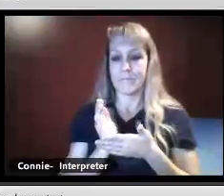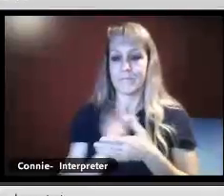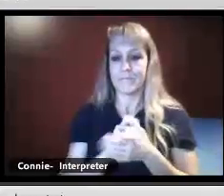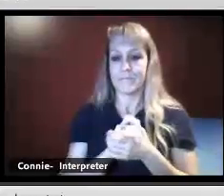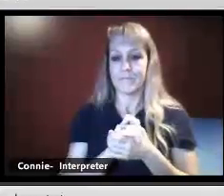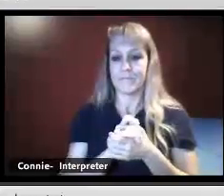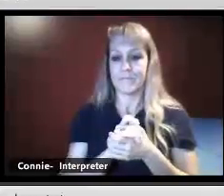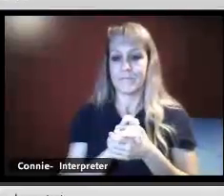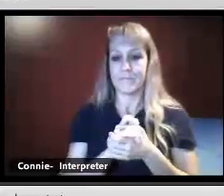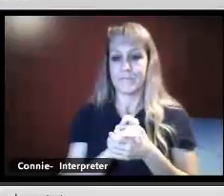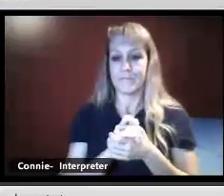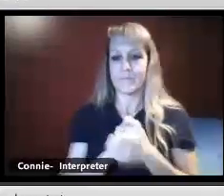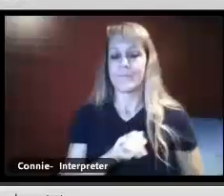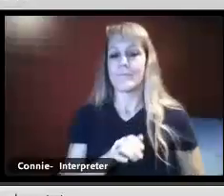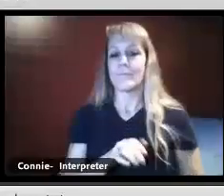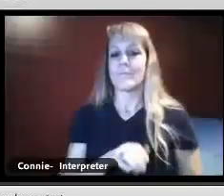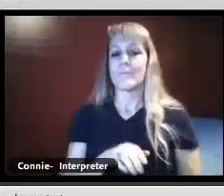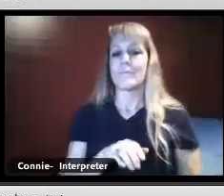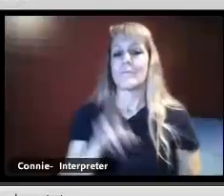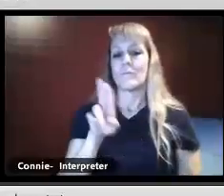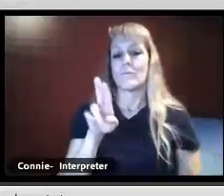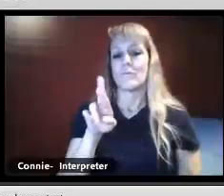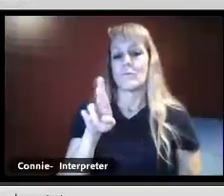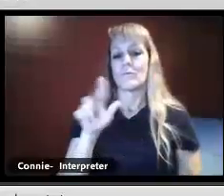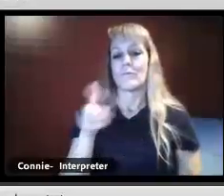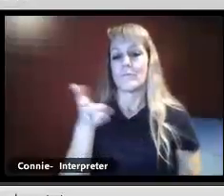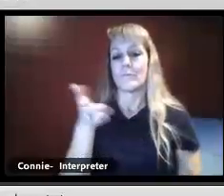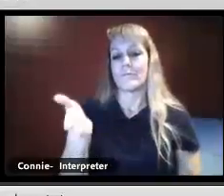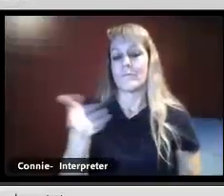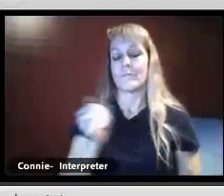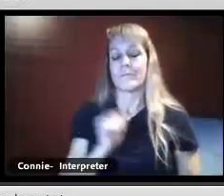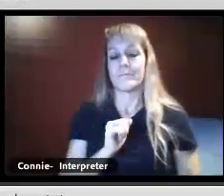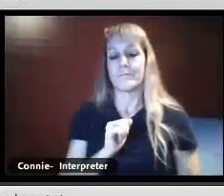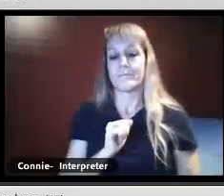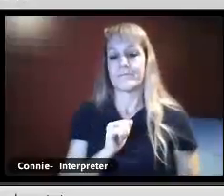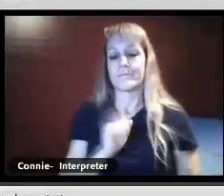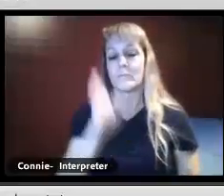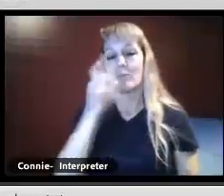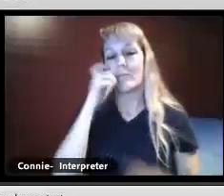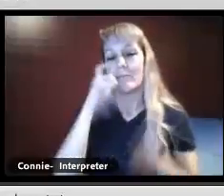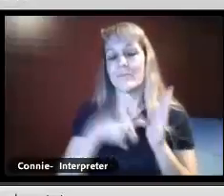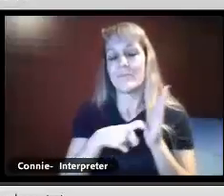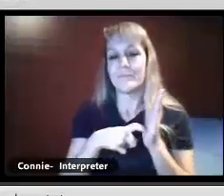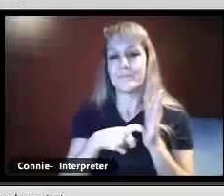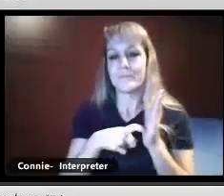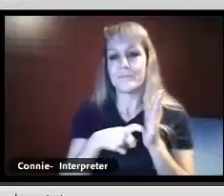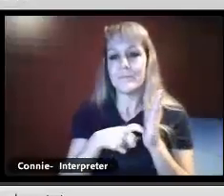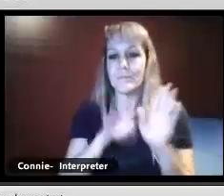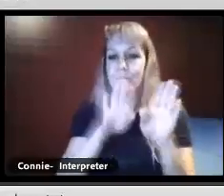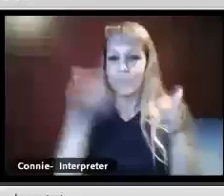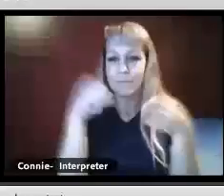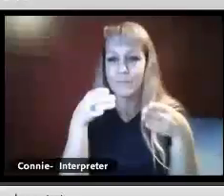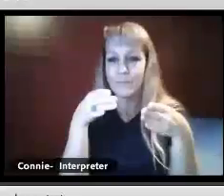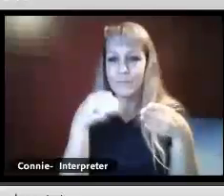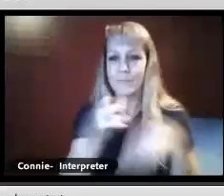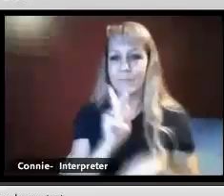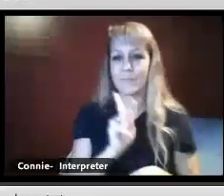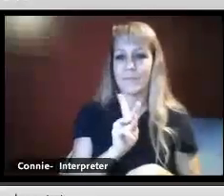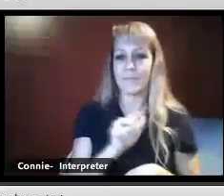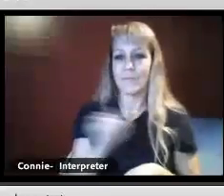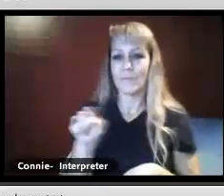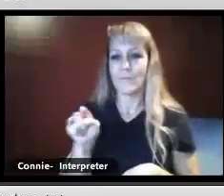And there's that URL. And one of the things you're going to notice about it is that it's really targeted for K-12. It's